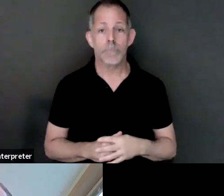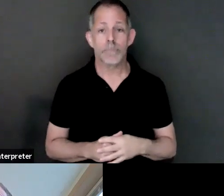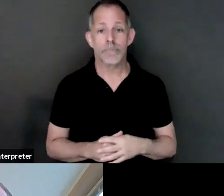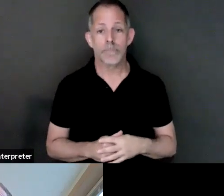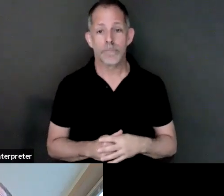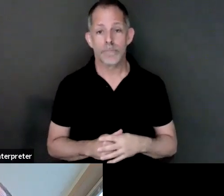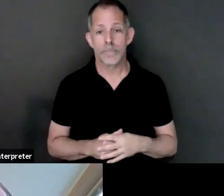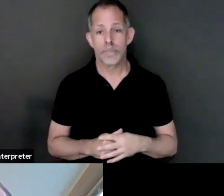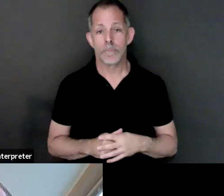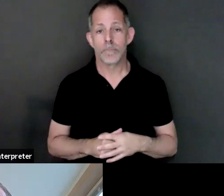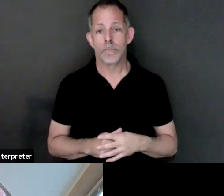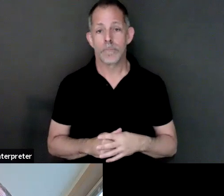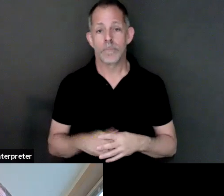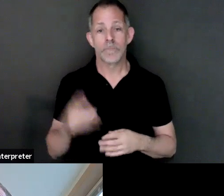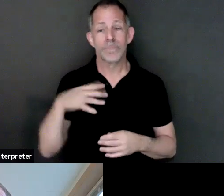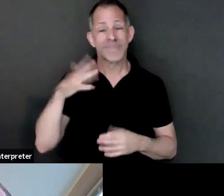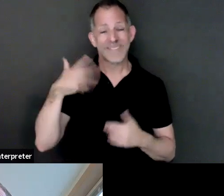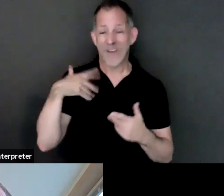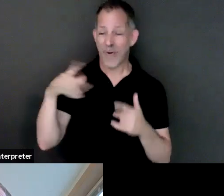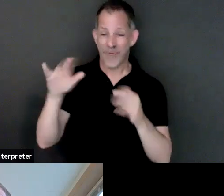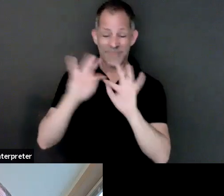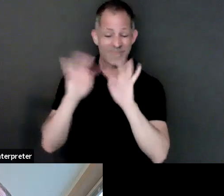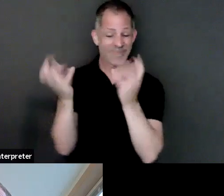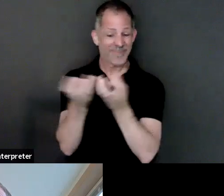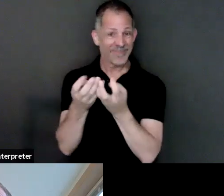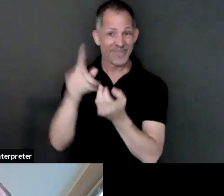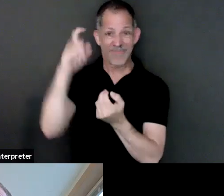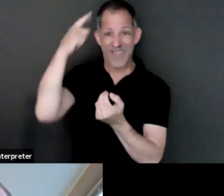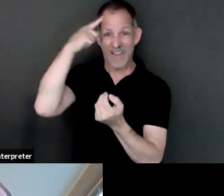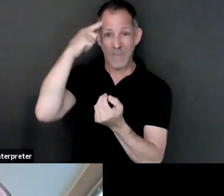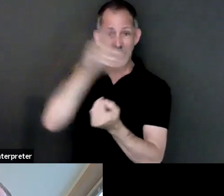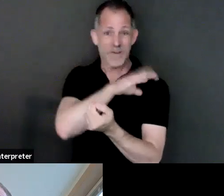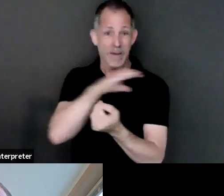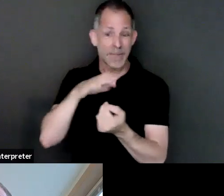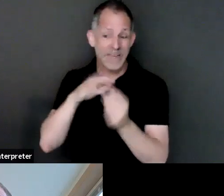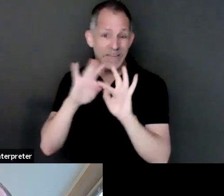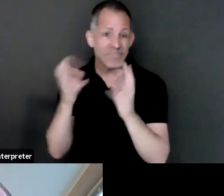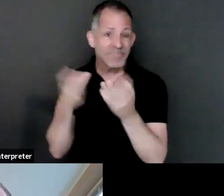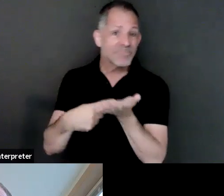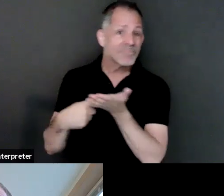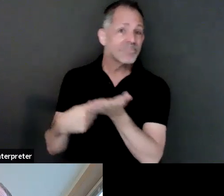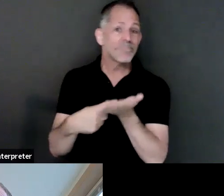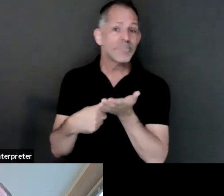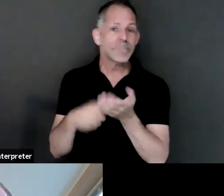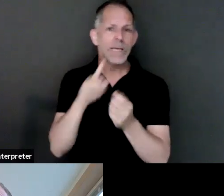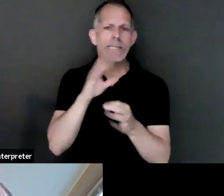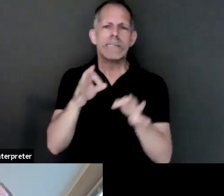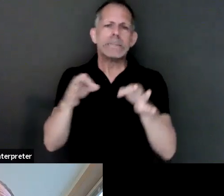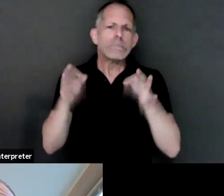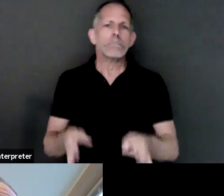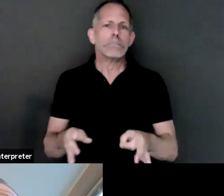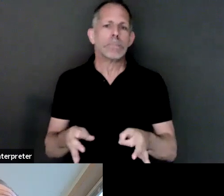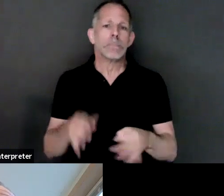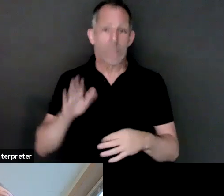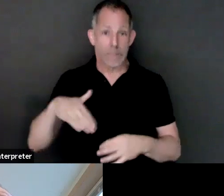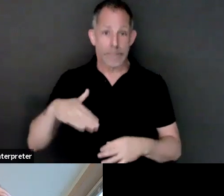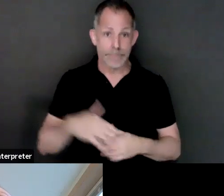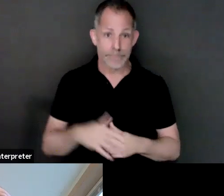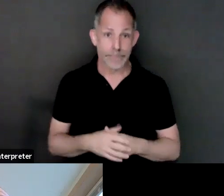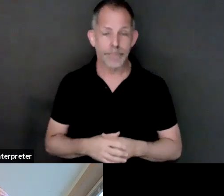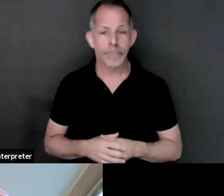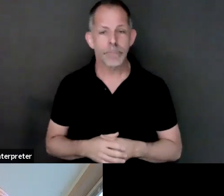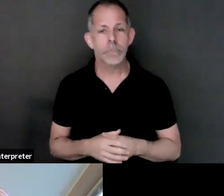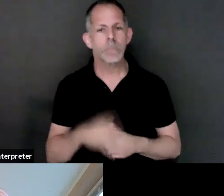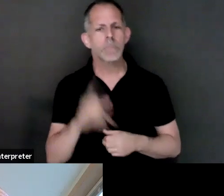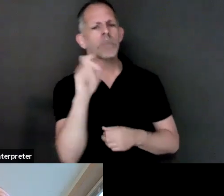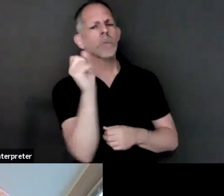Any information on how much of the stress on hospitals is a result of shortage of healthcare staffers? Yeah. Versus